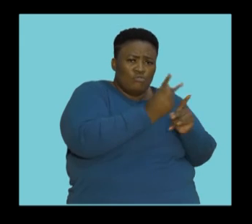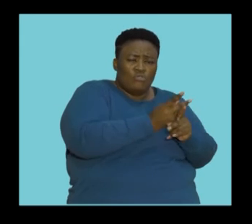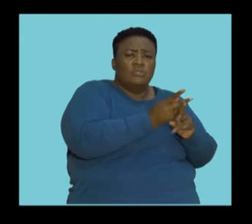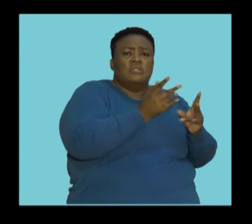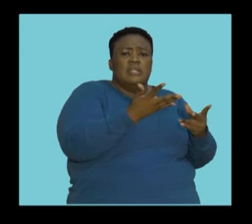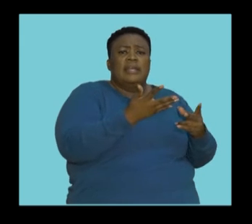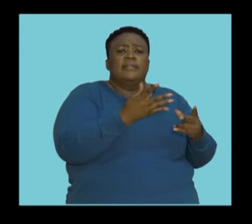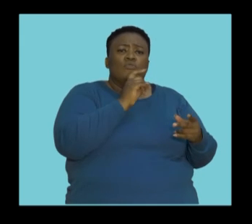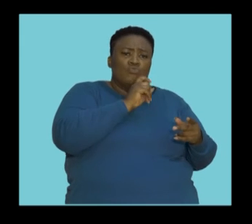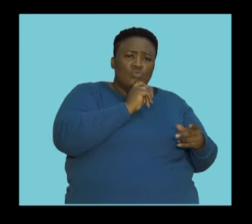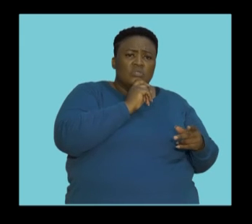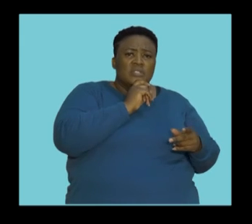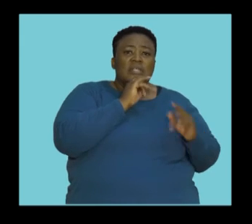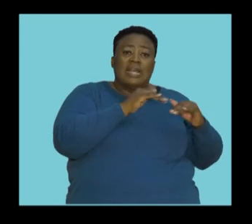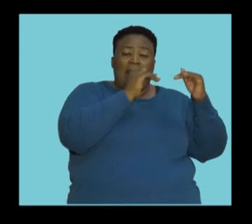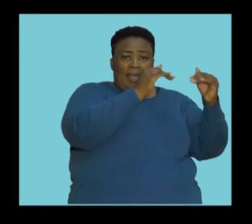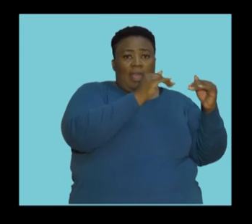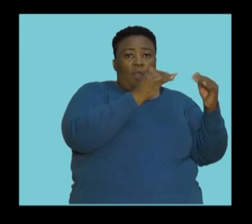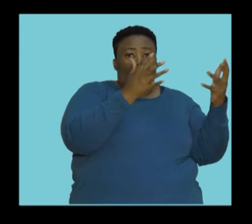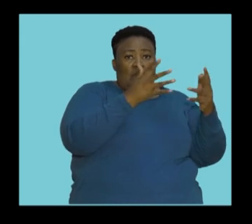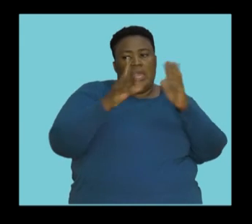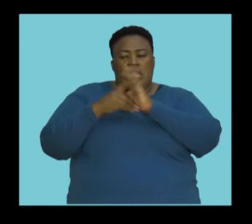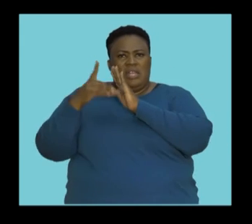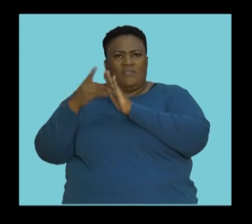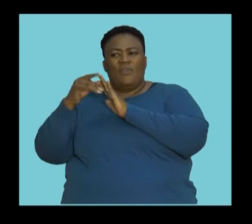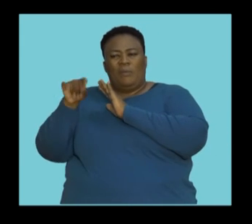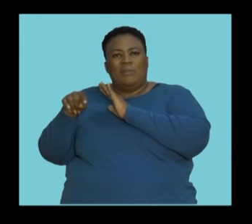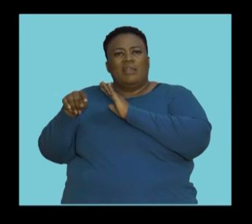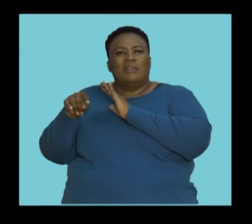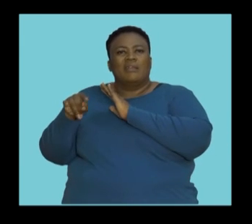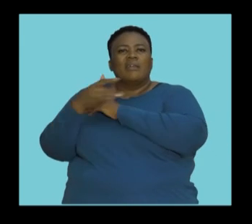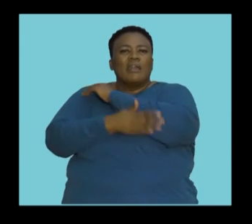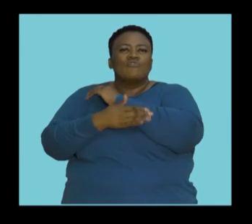is significantly higher in a developing country, as we've seen.